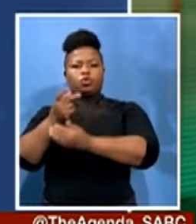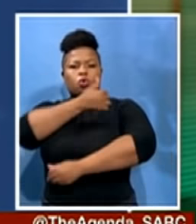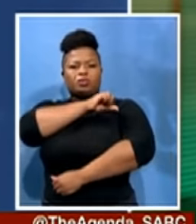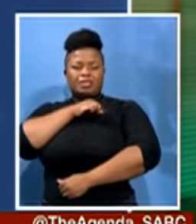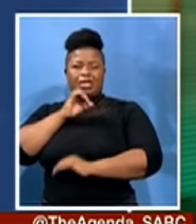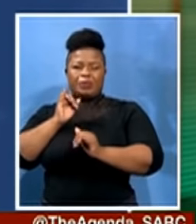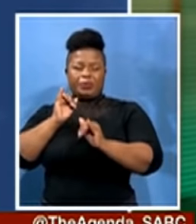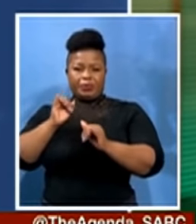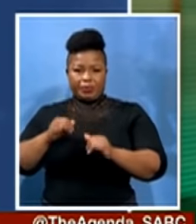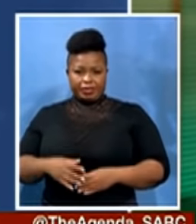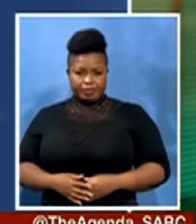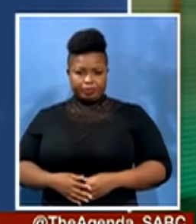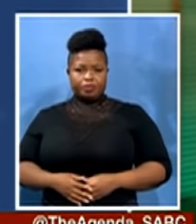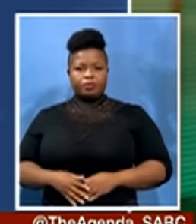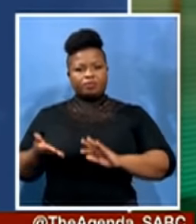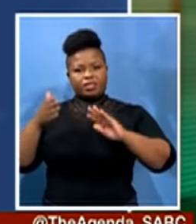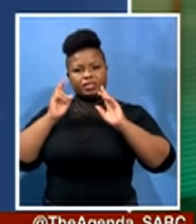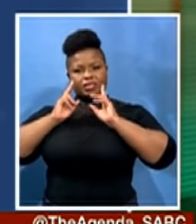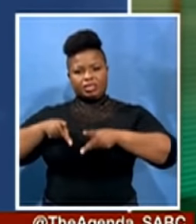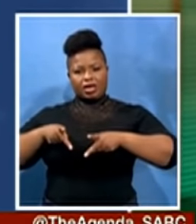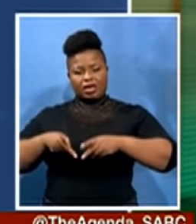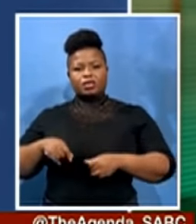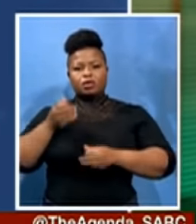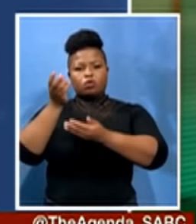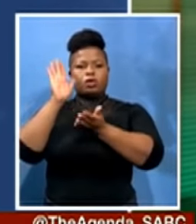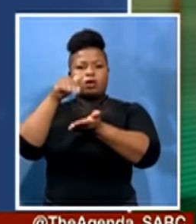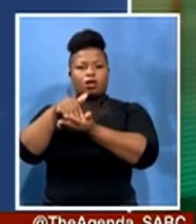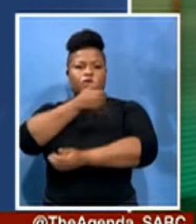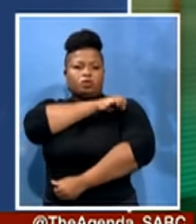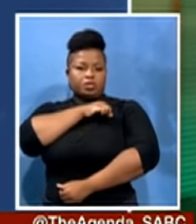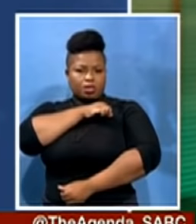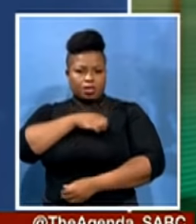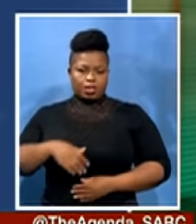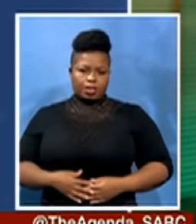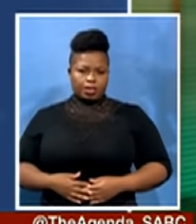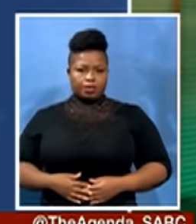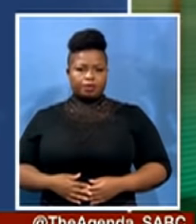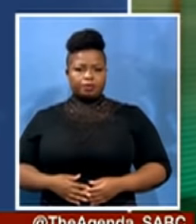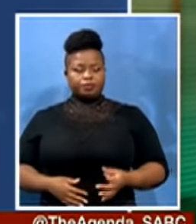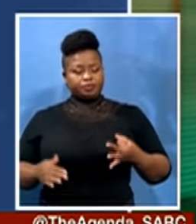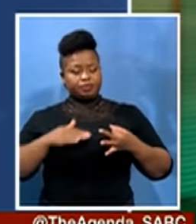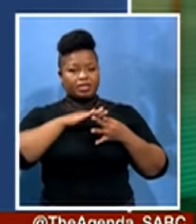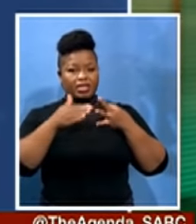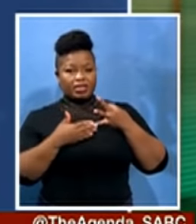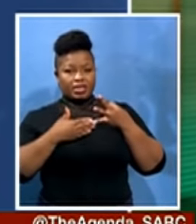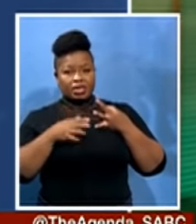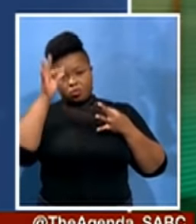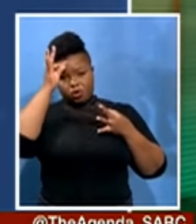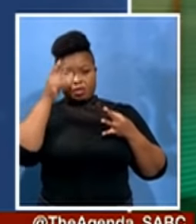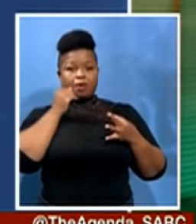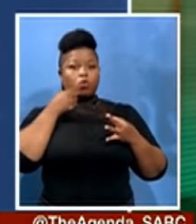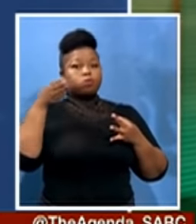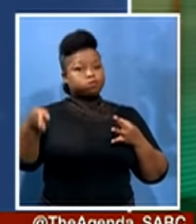of his injuries at the hospital. The three responding officers were taken to the hospital for multiple